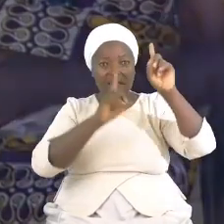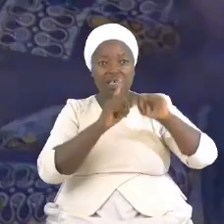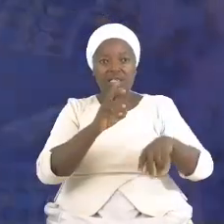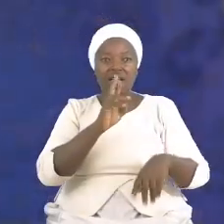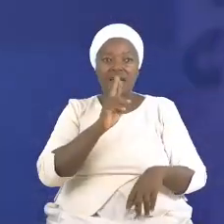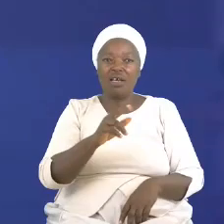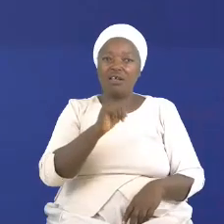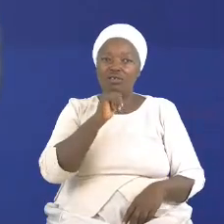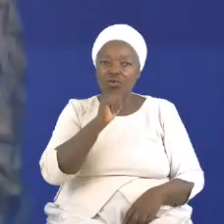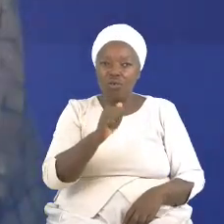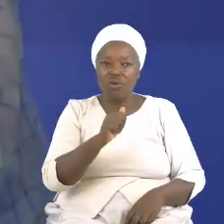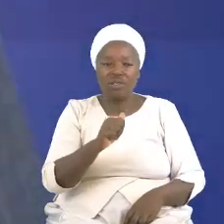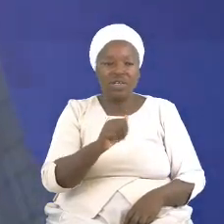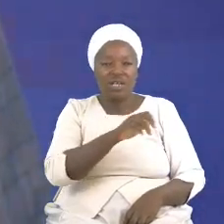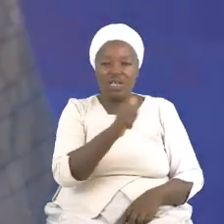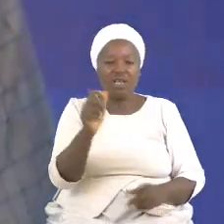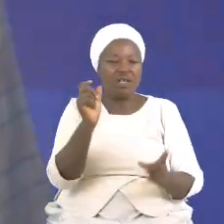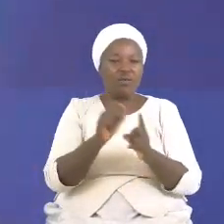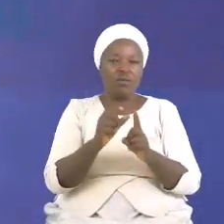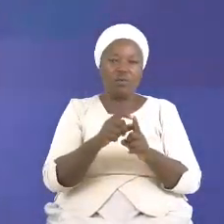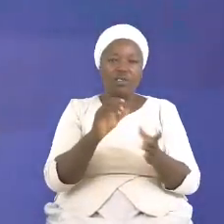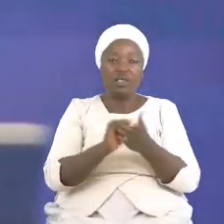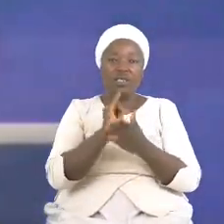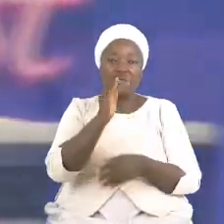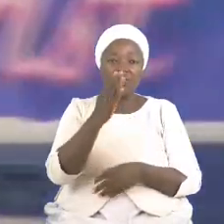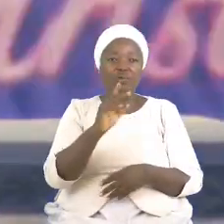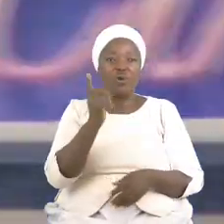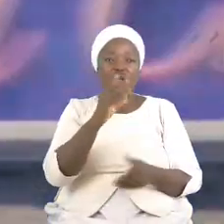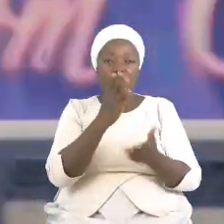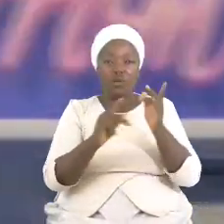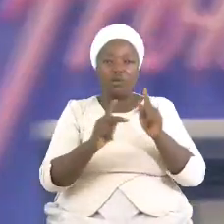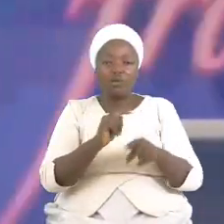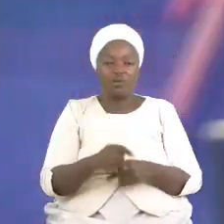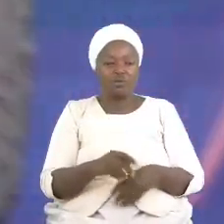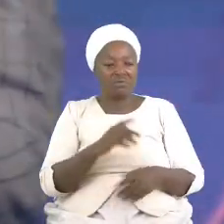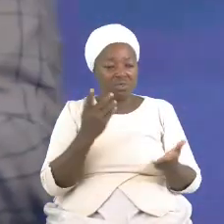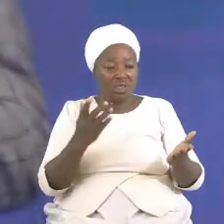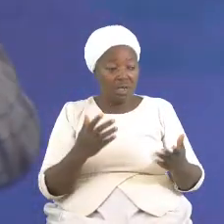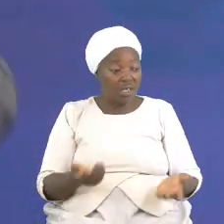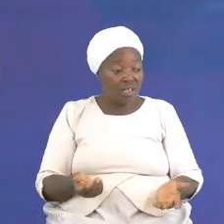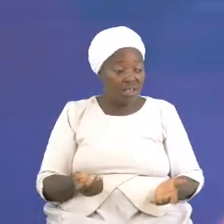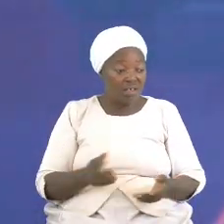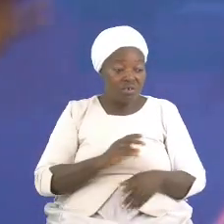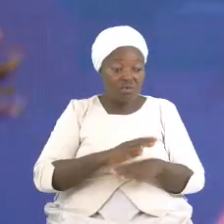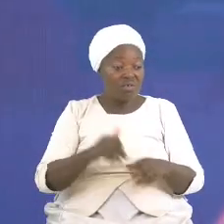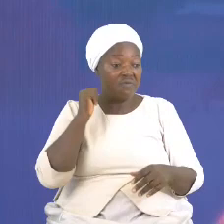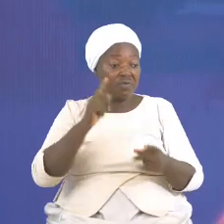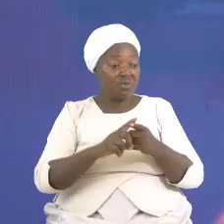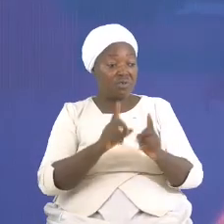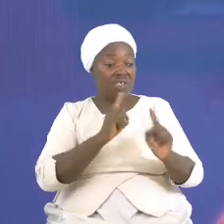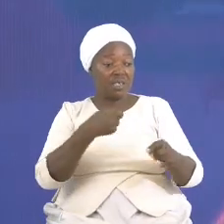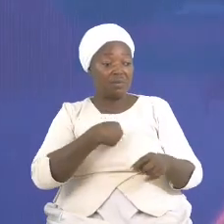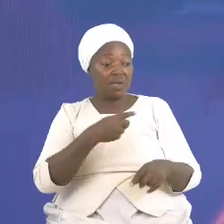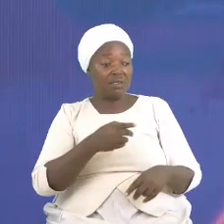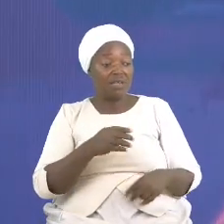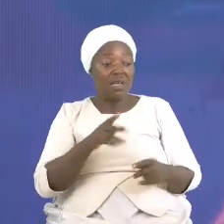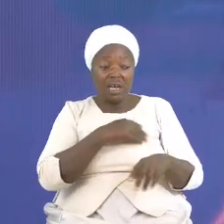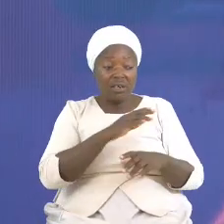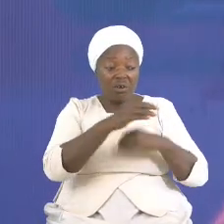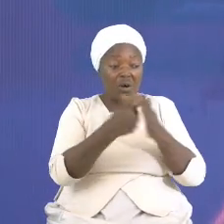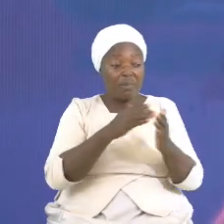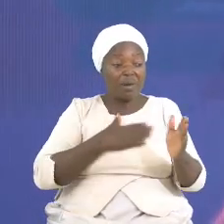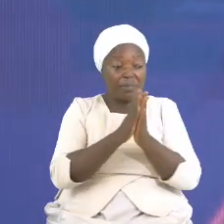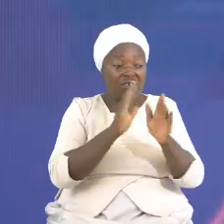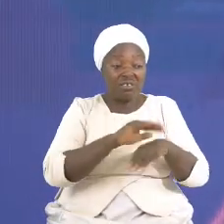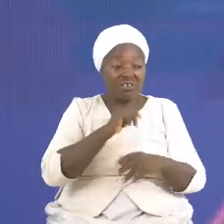word. That's where some people check out and they go back home. We prayed, we said a final amen. Check up